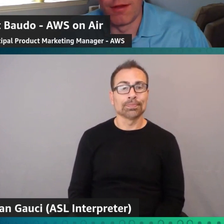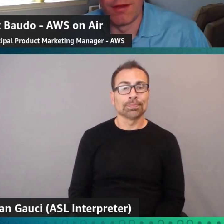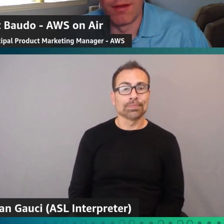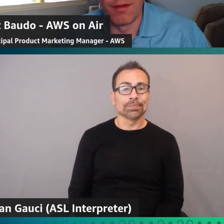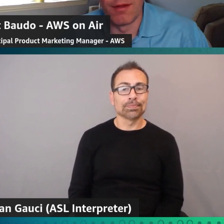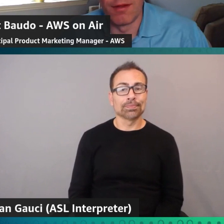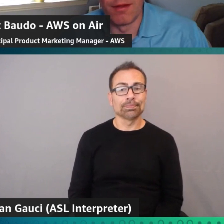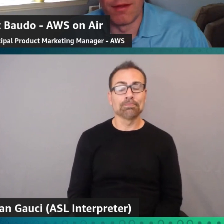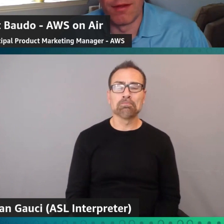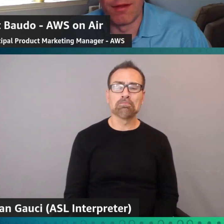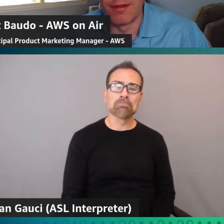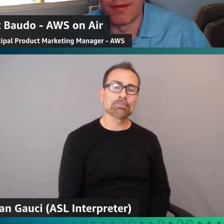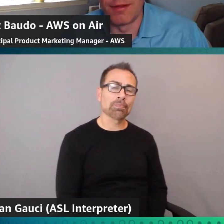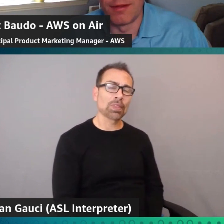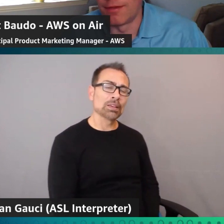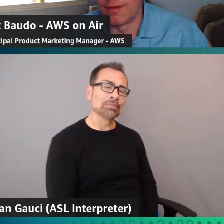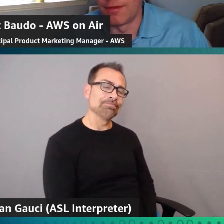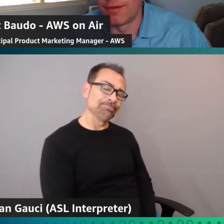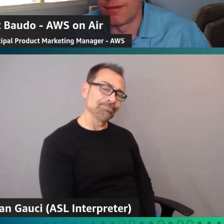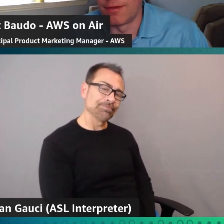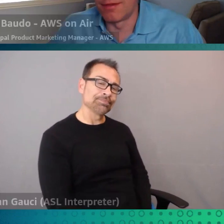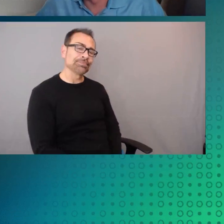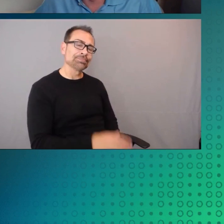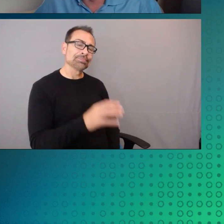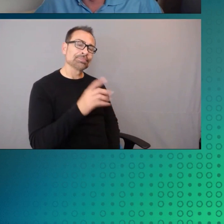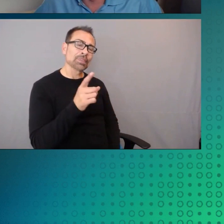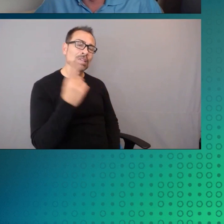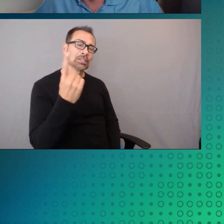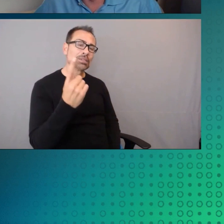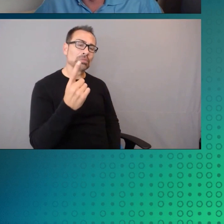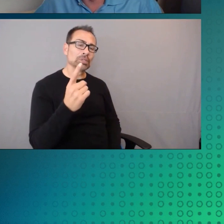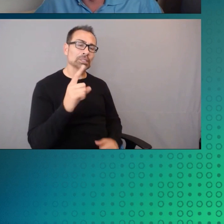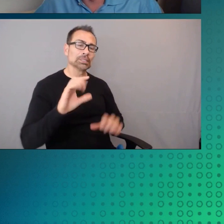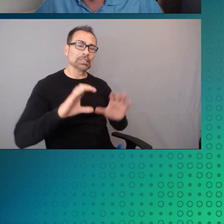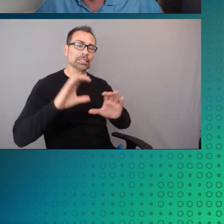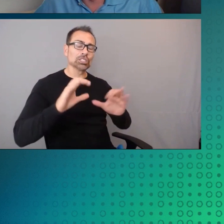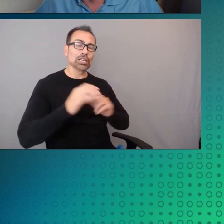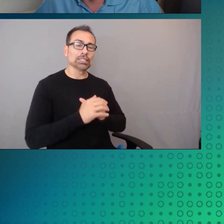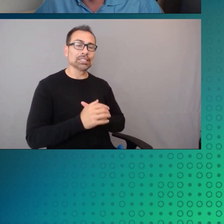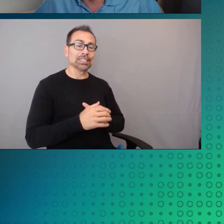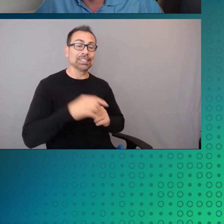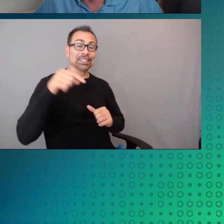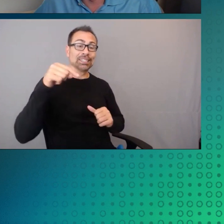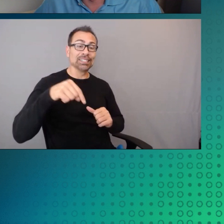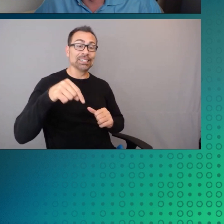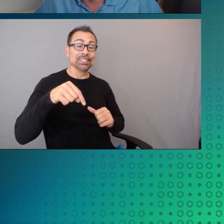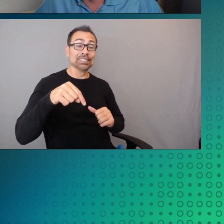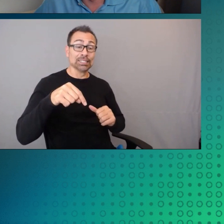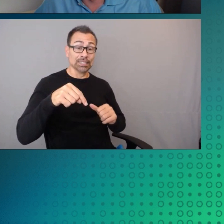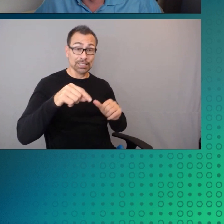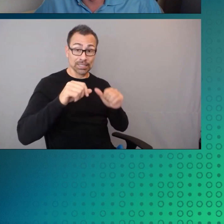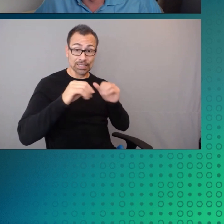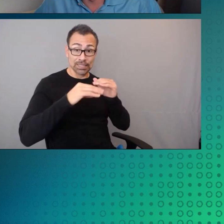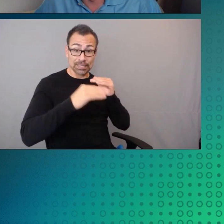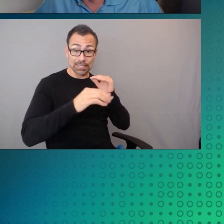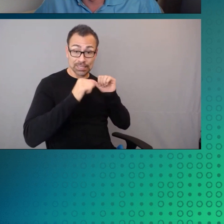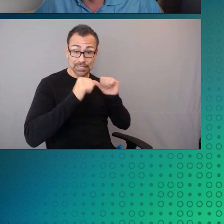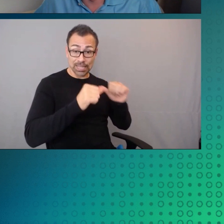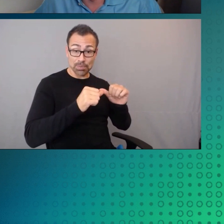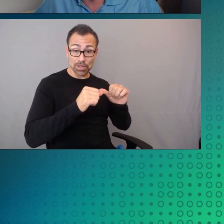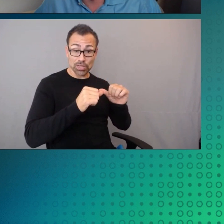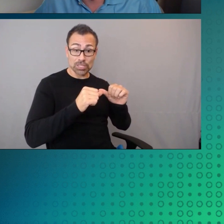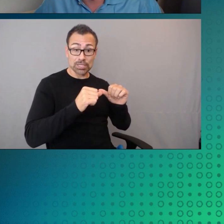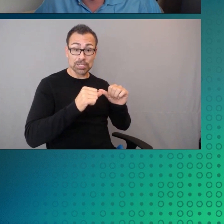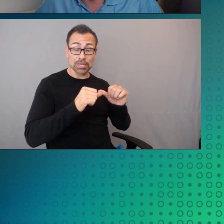So when we were, and actually someone in the chat asked, is it the sustainability framework? It's the Sustainability